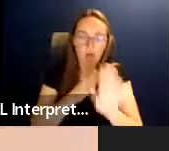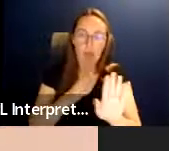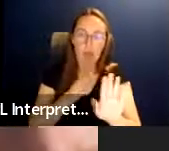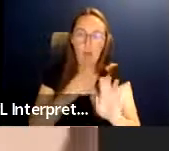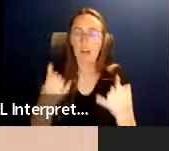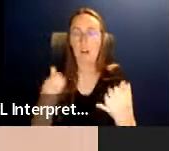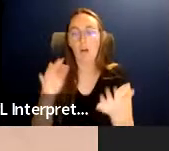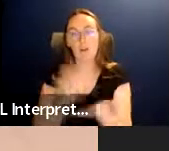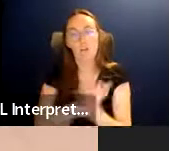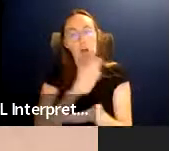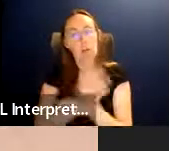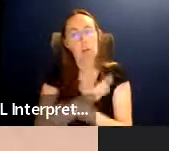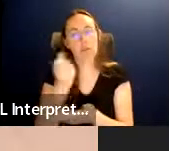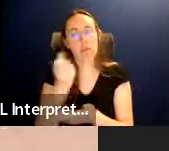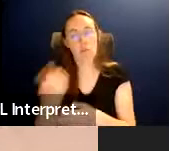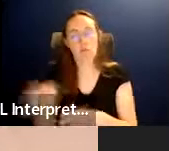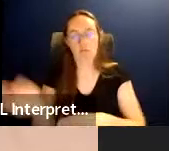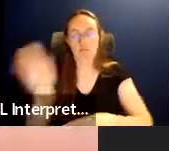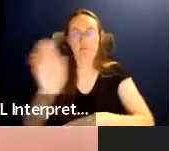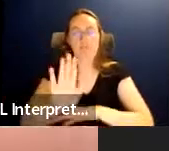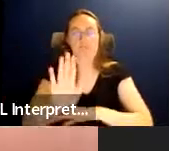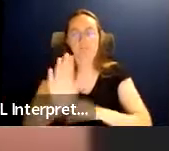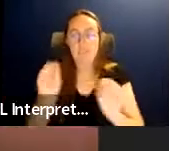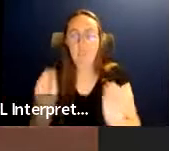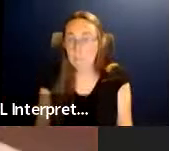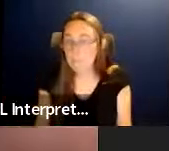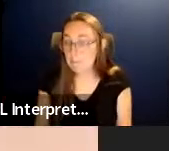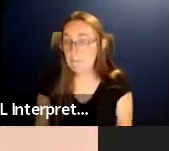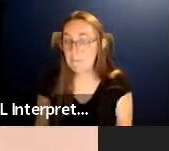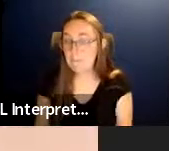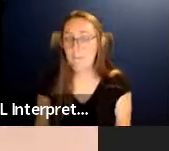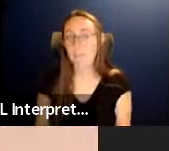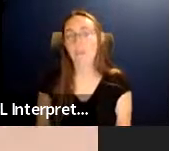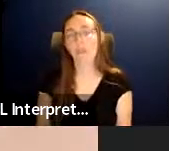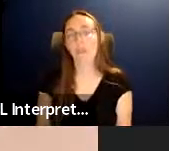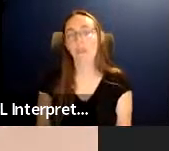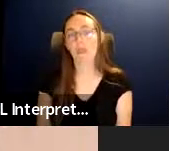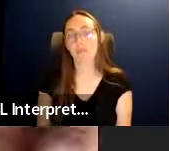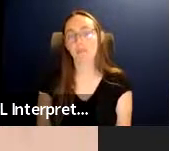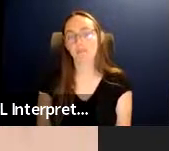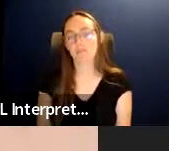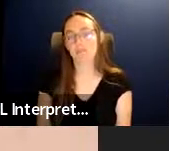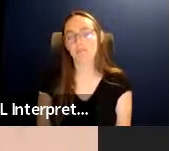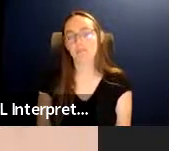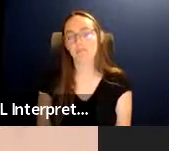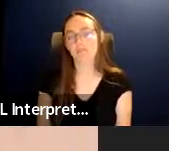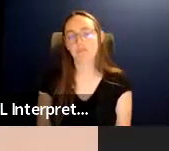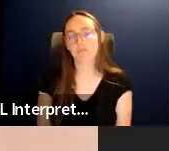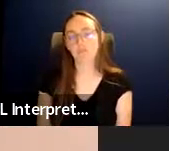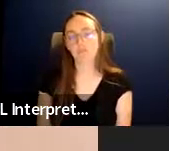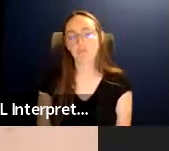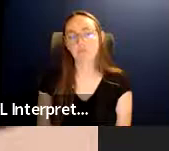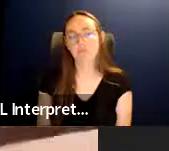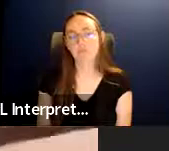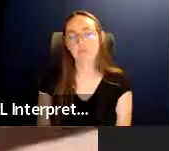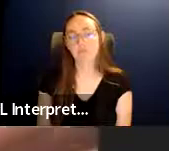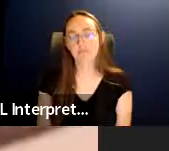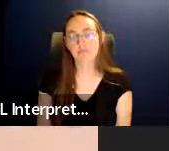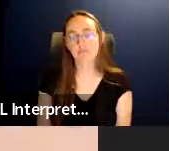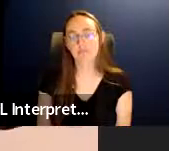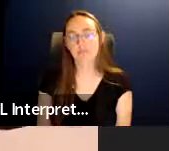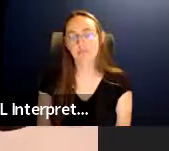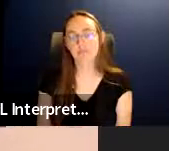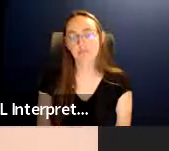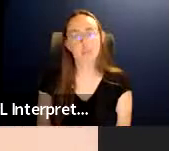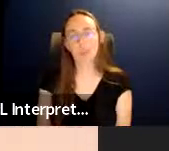document holder. So you can see where it comes all the way up, right? So another thing that you can